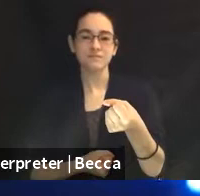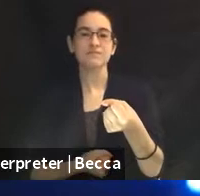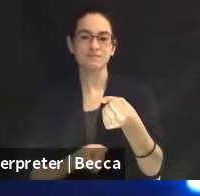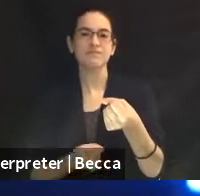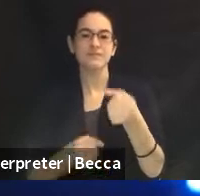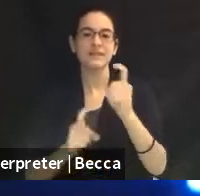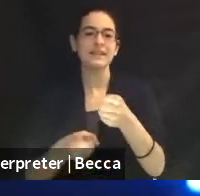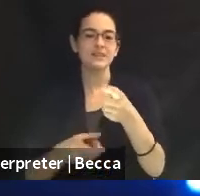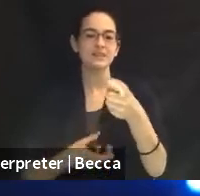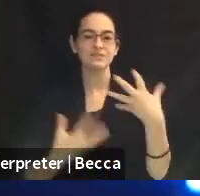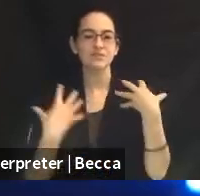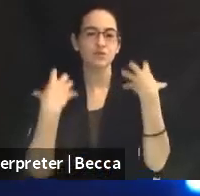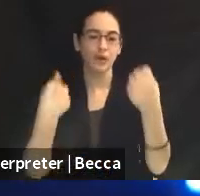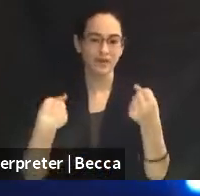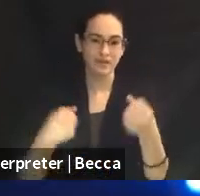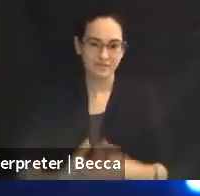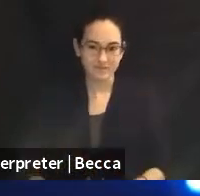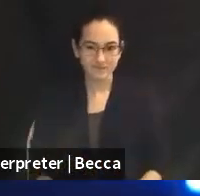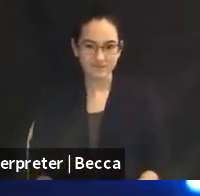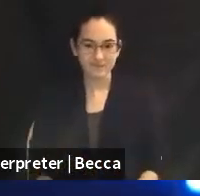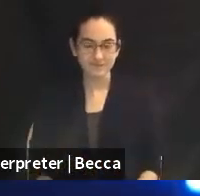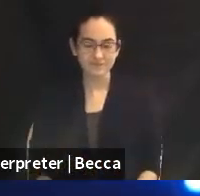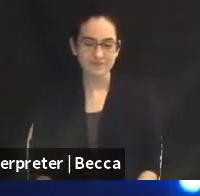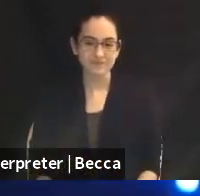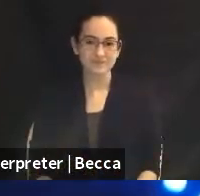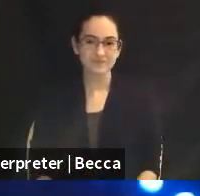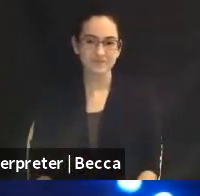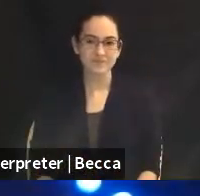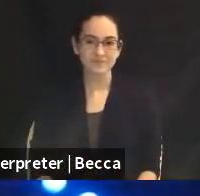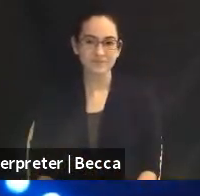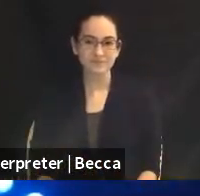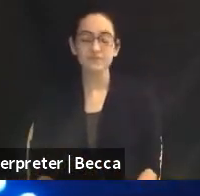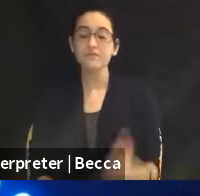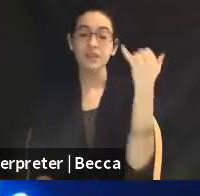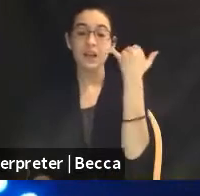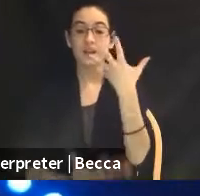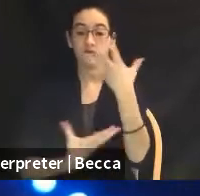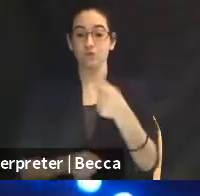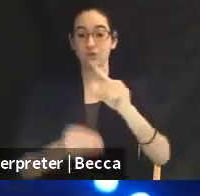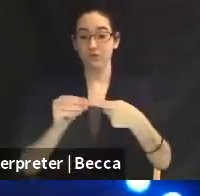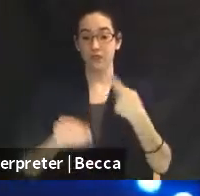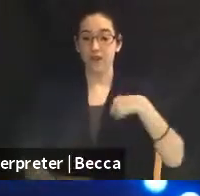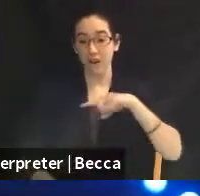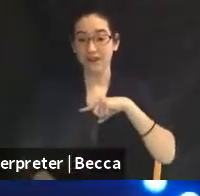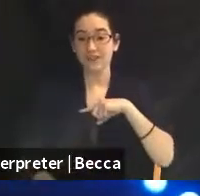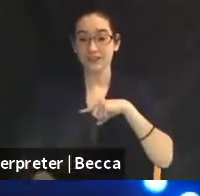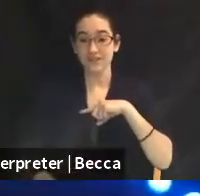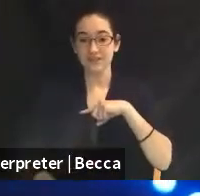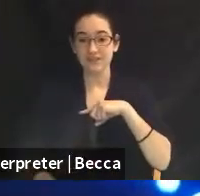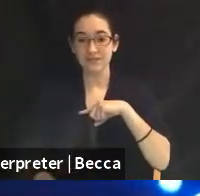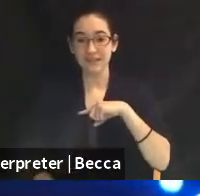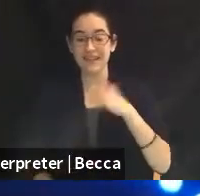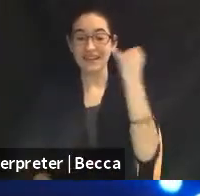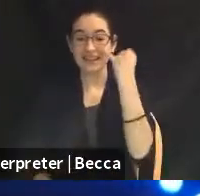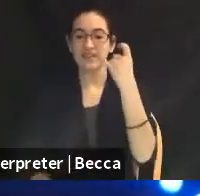Got kind of heavy, I know. We'll lighten up here in a second. If trust is about us and where we place it, and if trust brings us